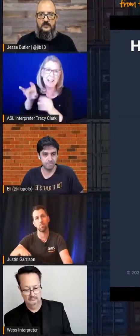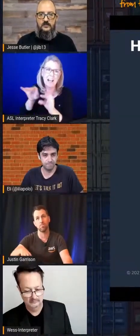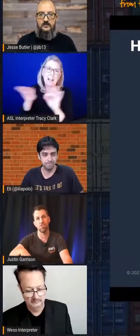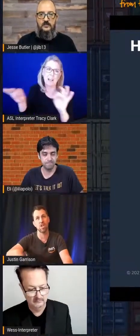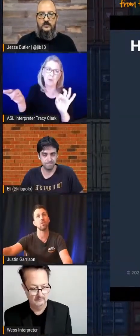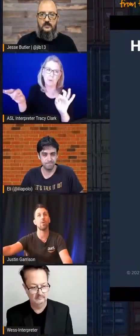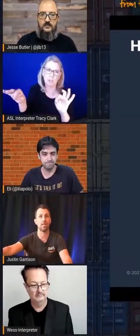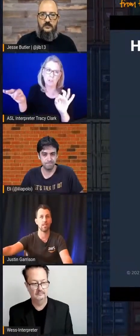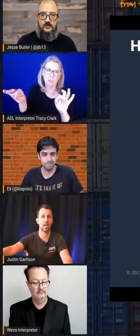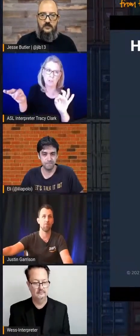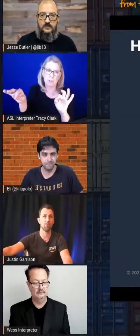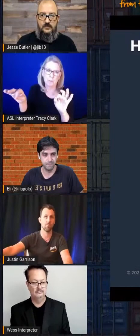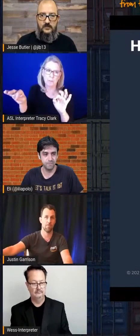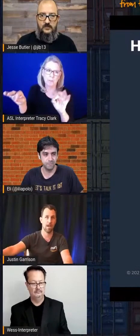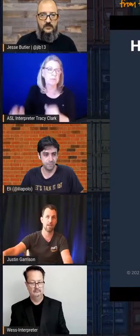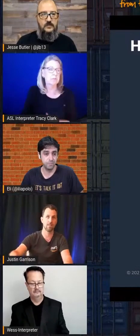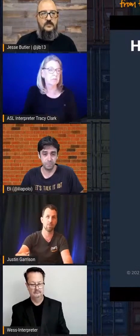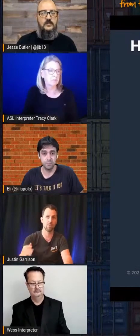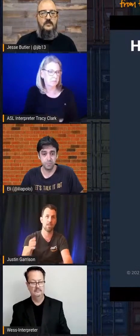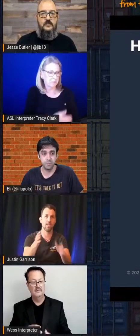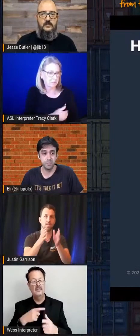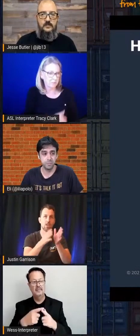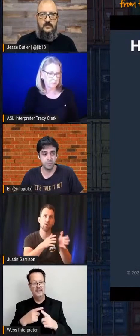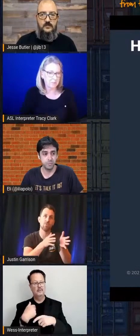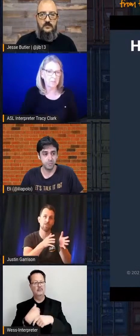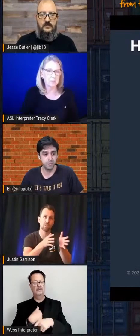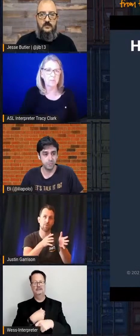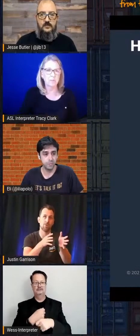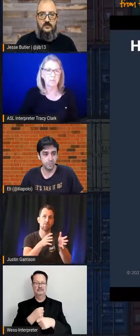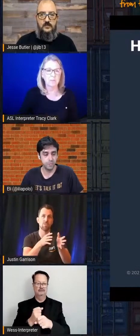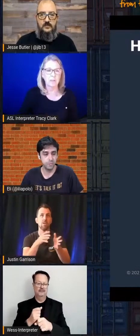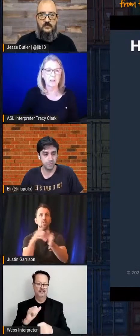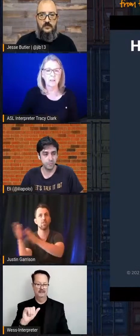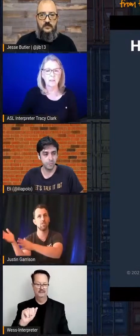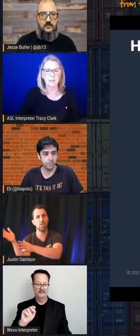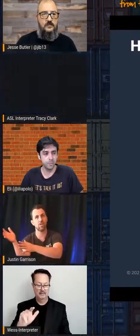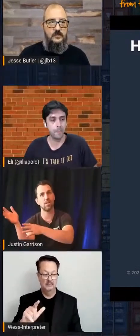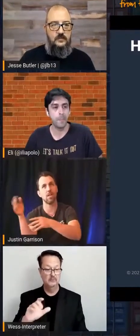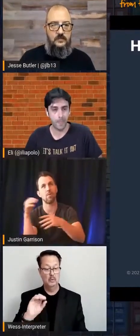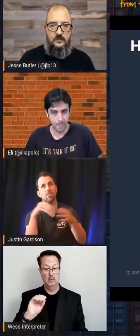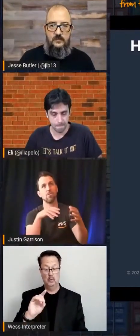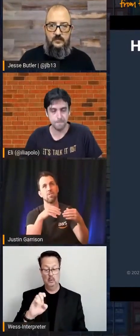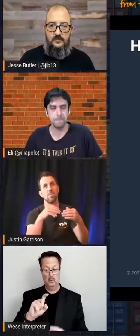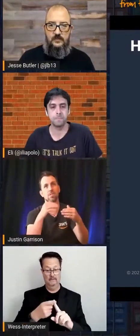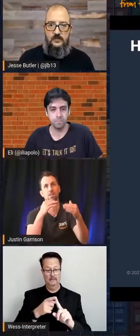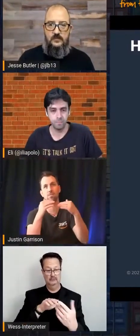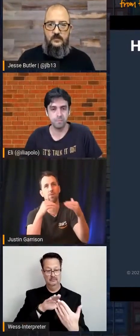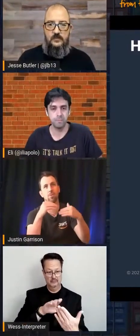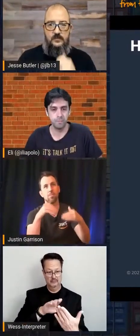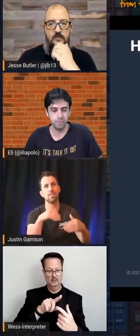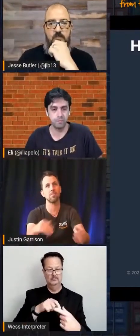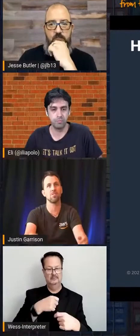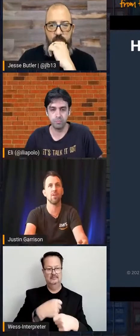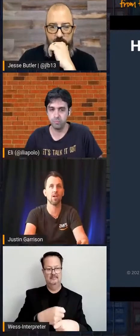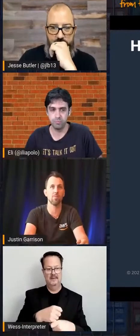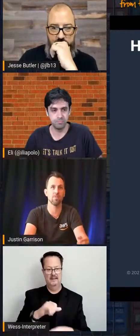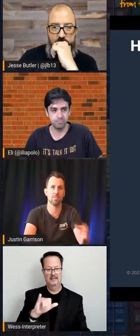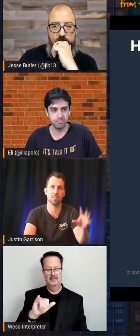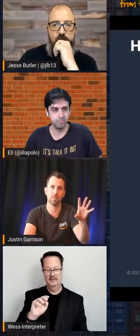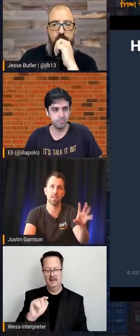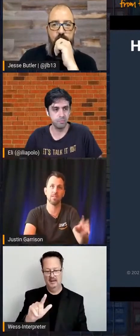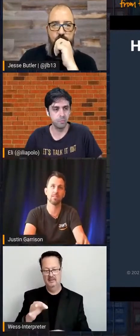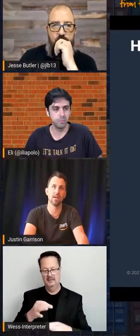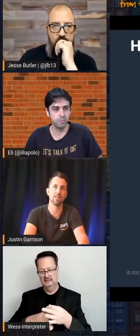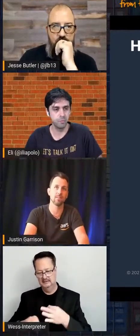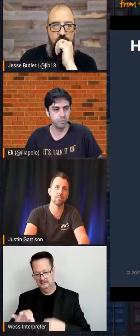we're generating YAML from that. And so we're taking a code first approach to generate the YAML versus replace a bunch of variables in